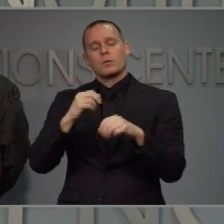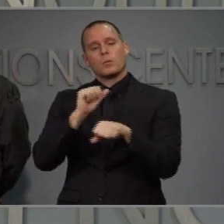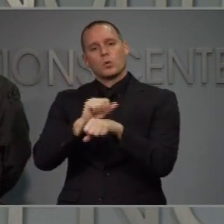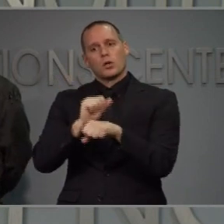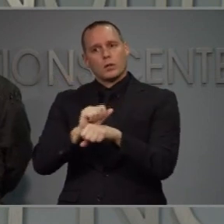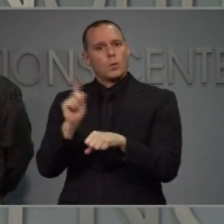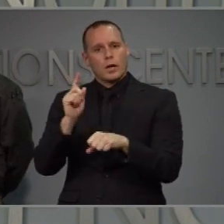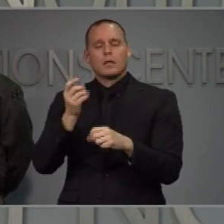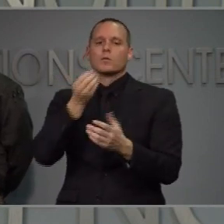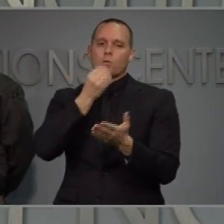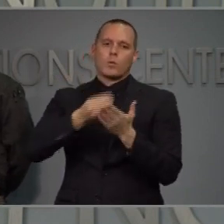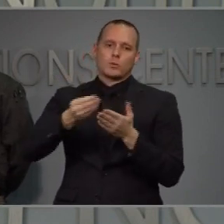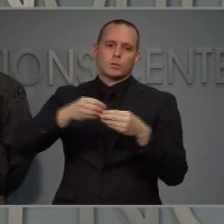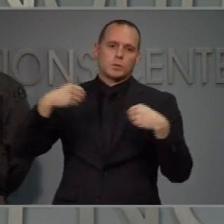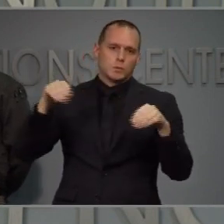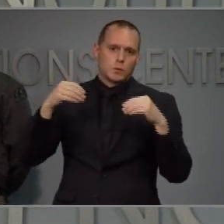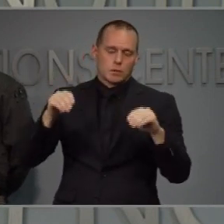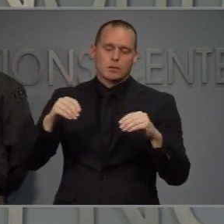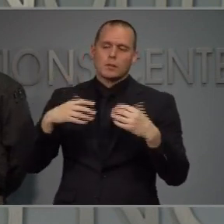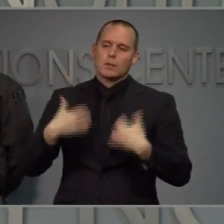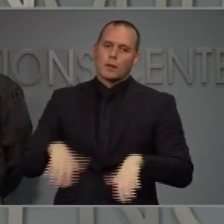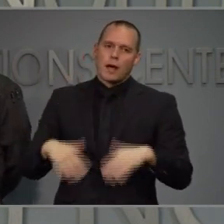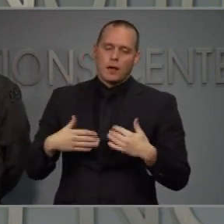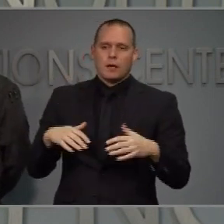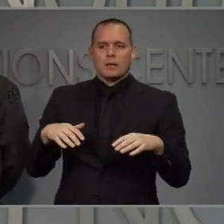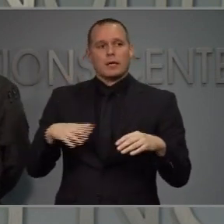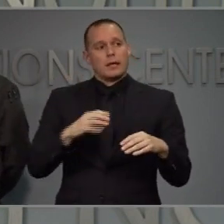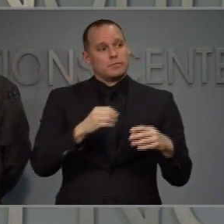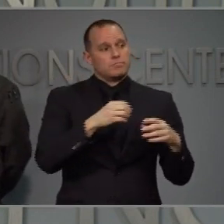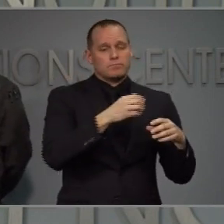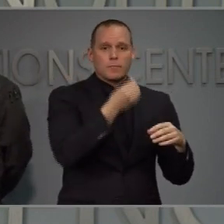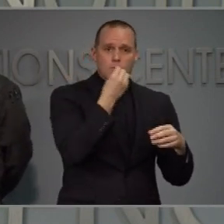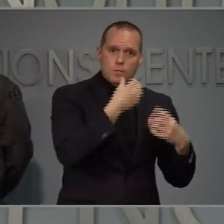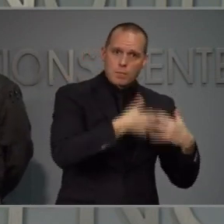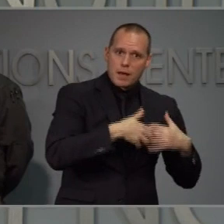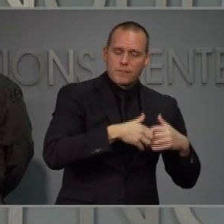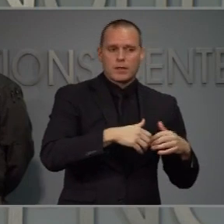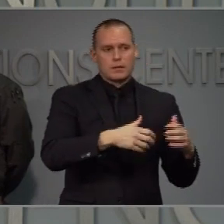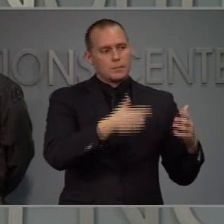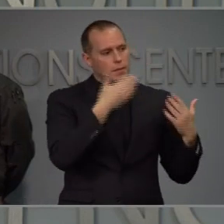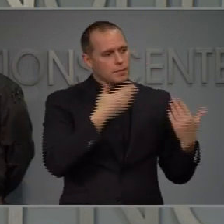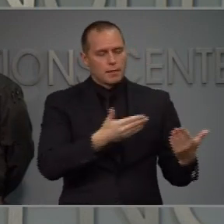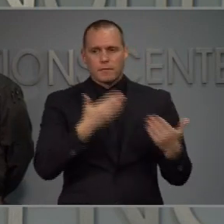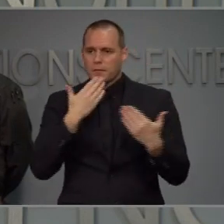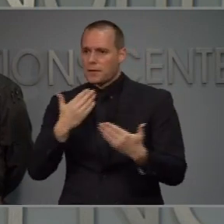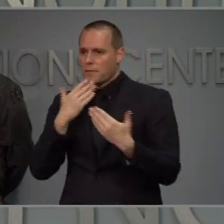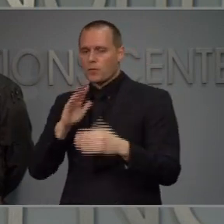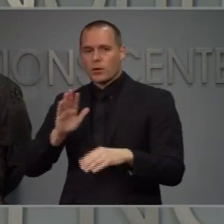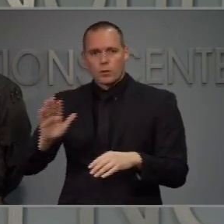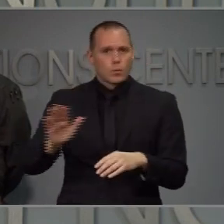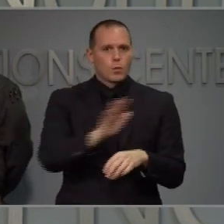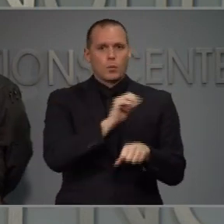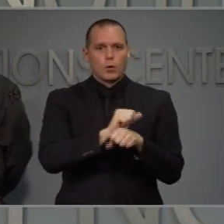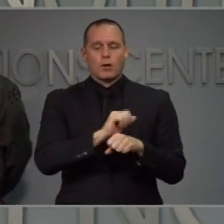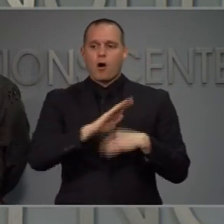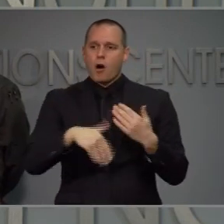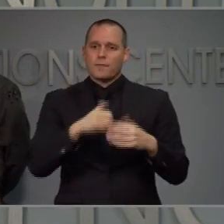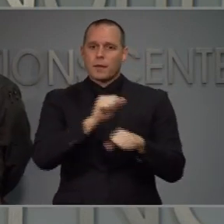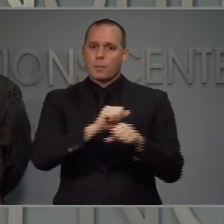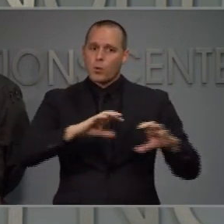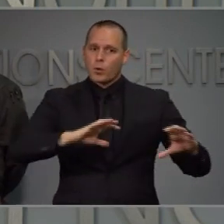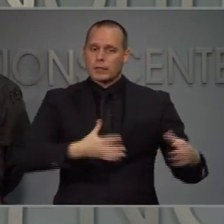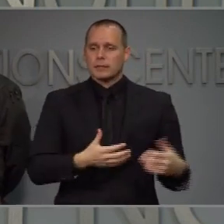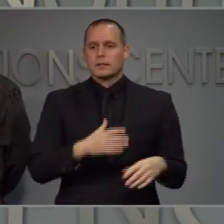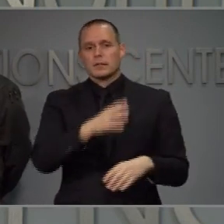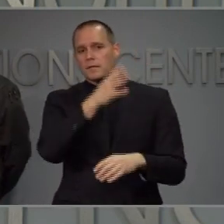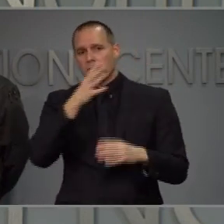necessary for us to keep the food supply chain strong, and grateful for all the employees, the companies, the farmers,